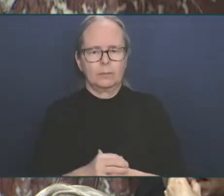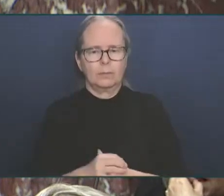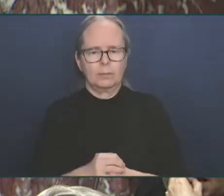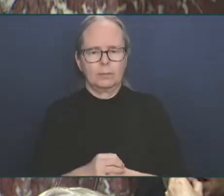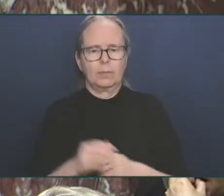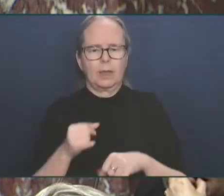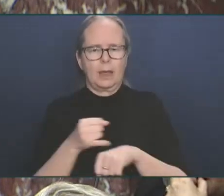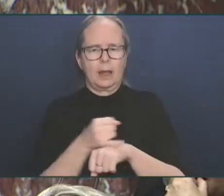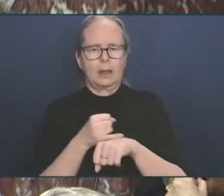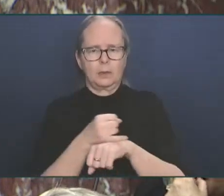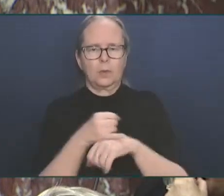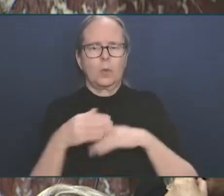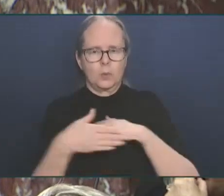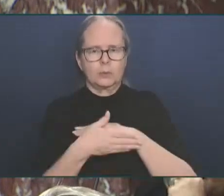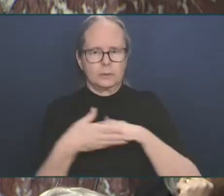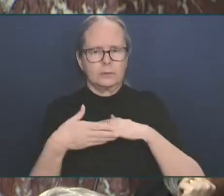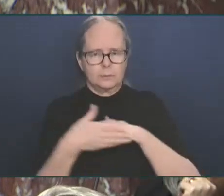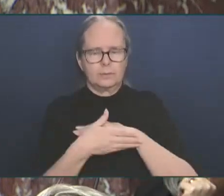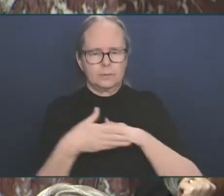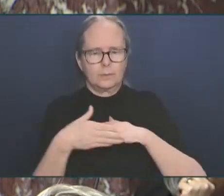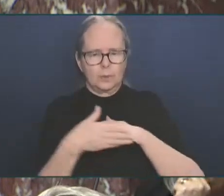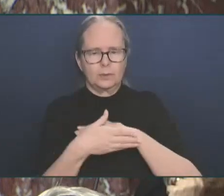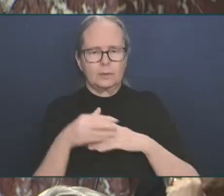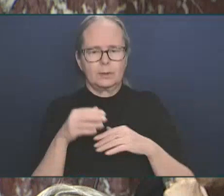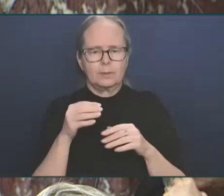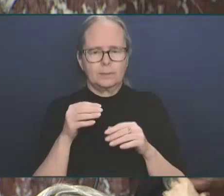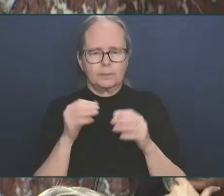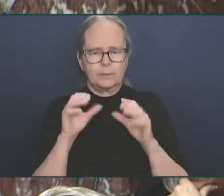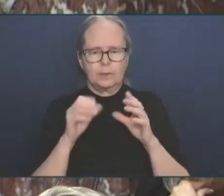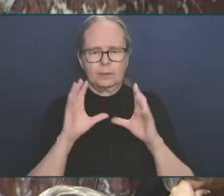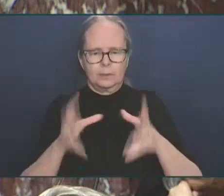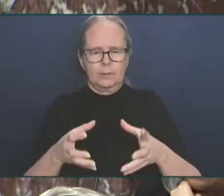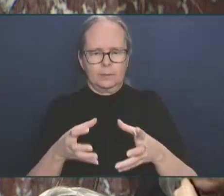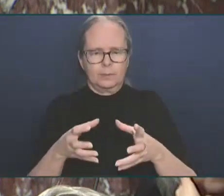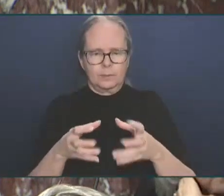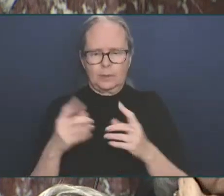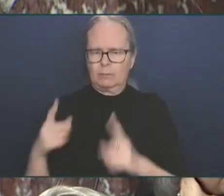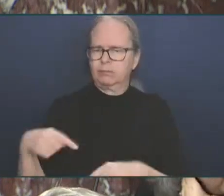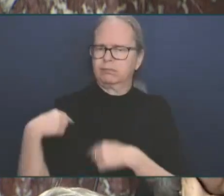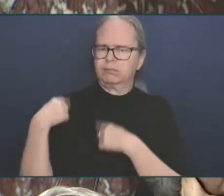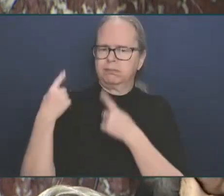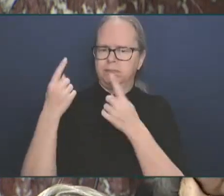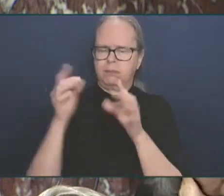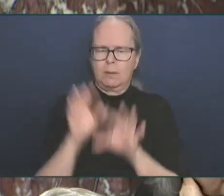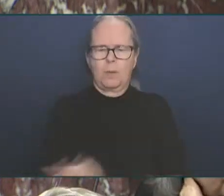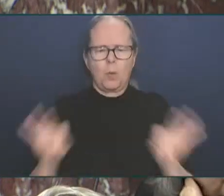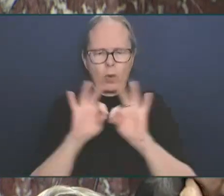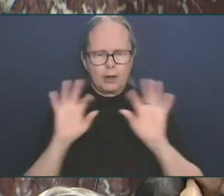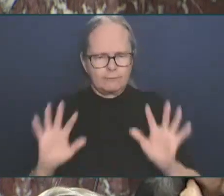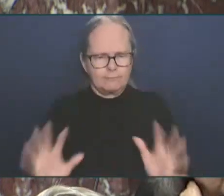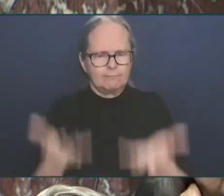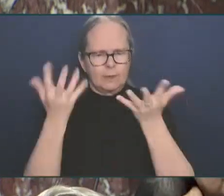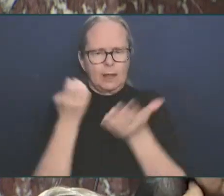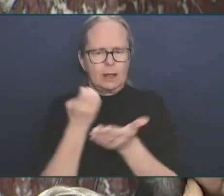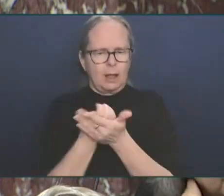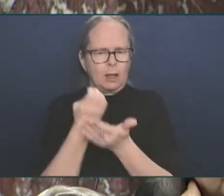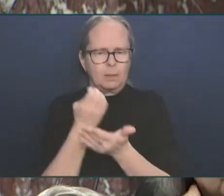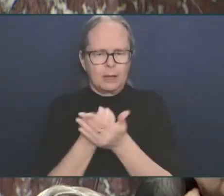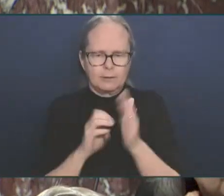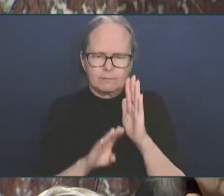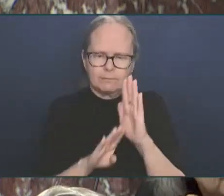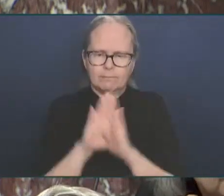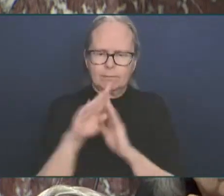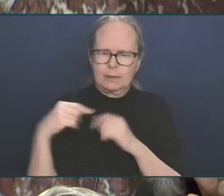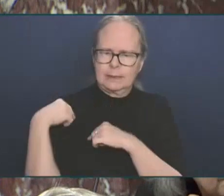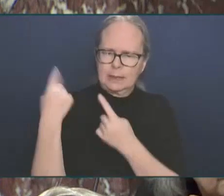stimulating economic development throughout Vancouver Island and the Sunshine Coast since 2006. And building resilient communities